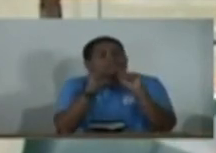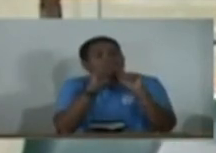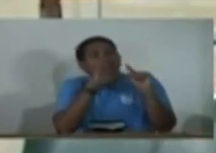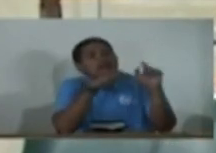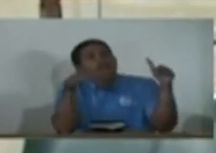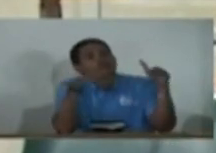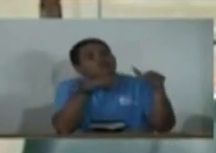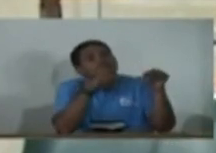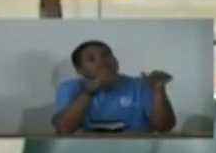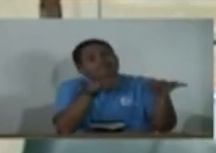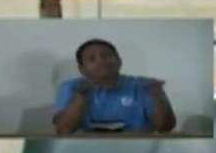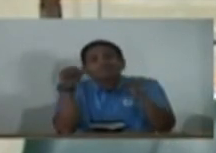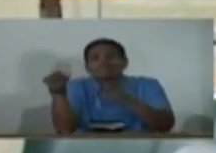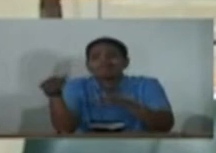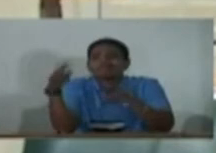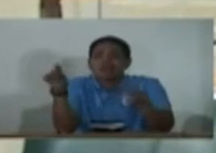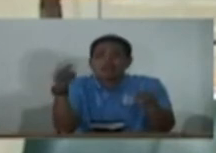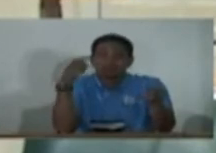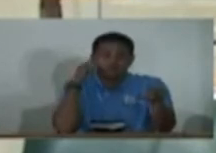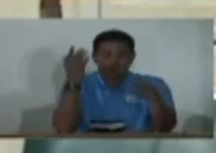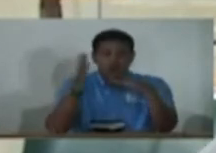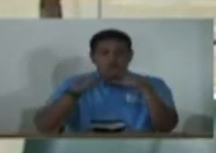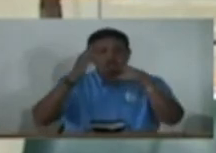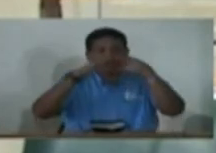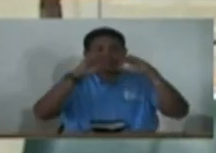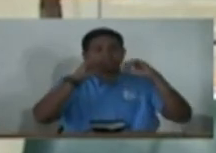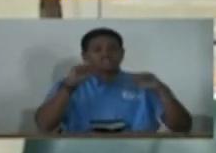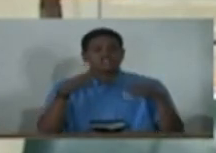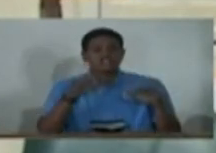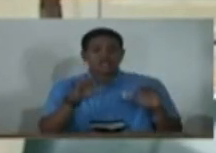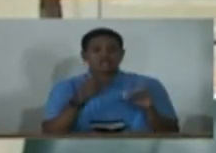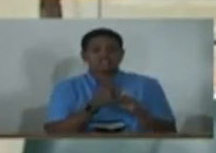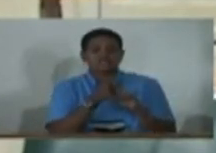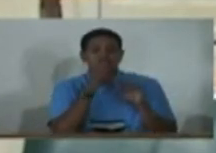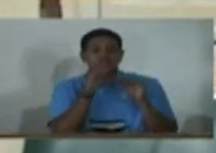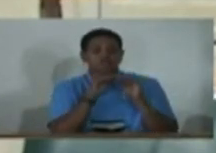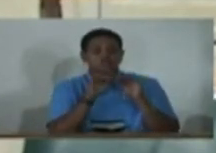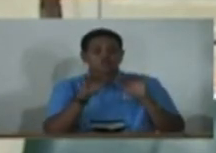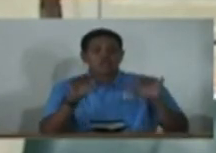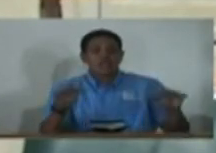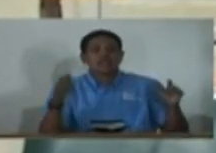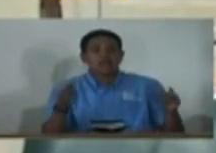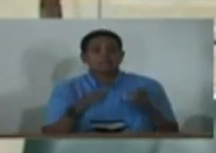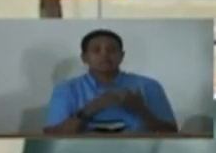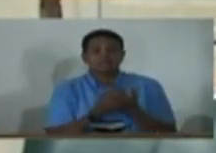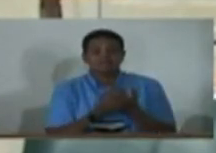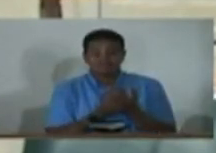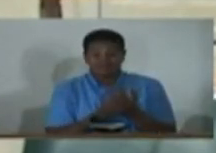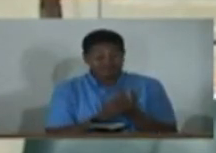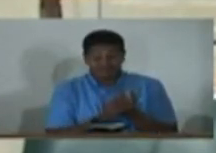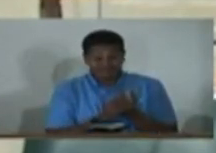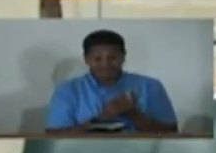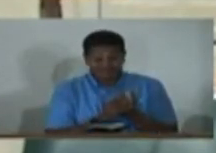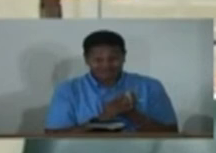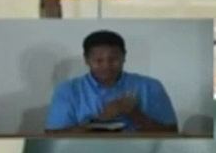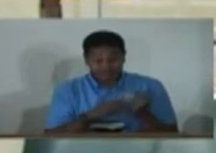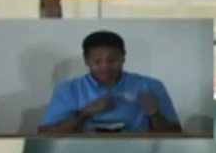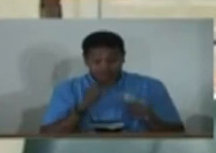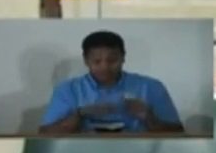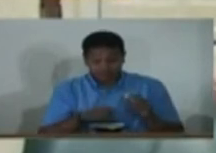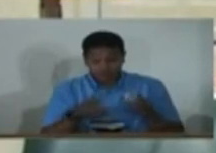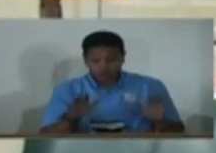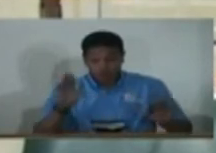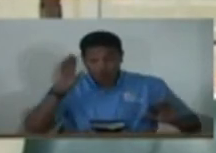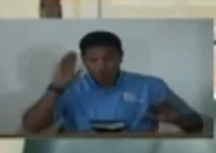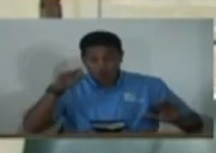groups, you're going to increase the chances of the spread. So I can't be allowing all that